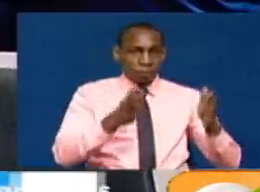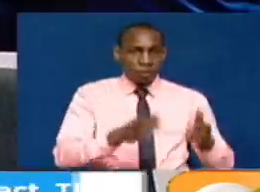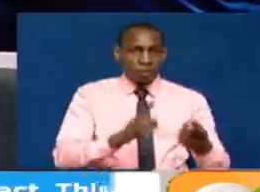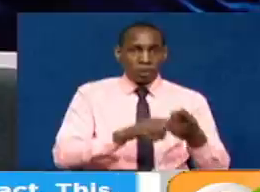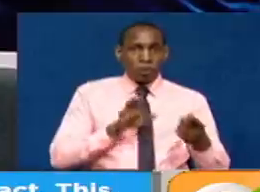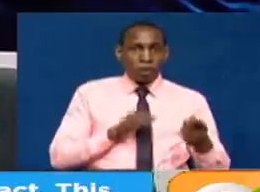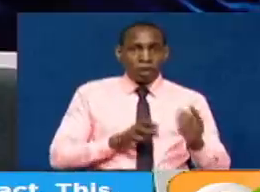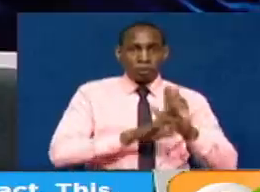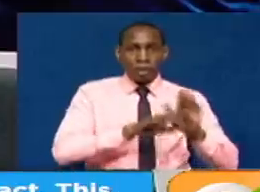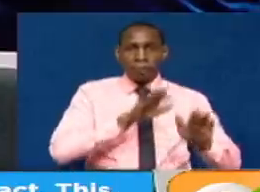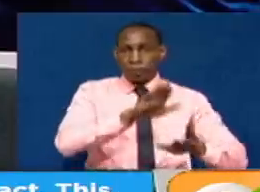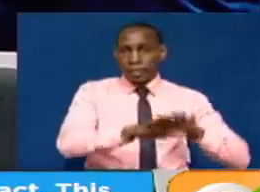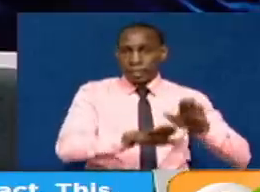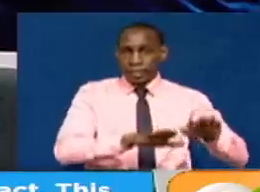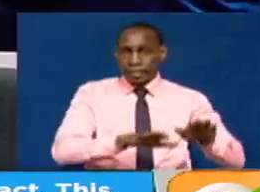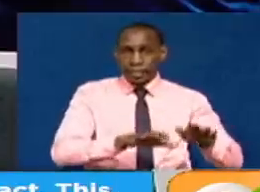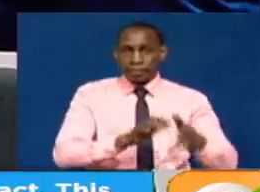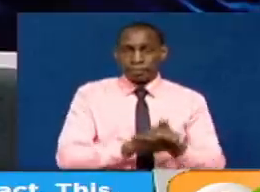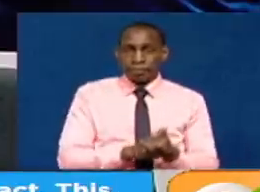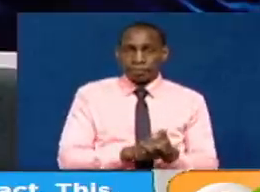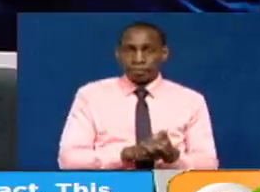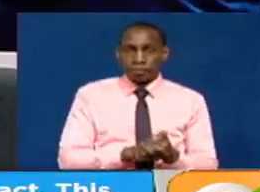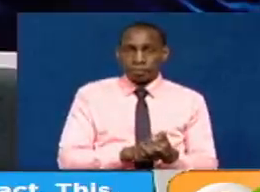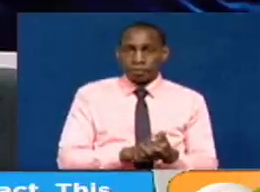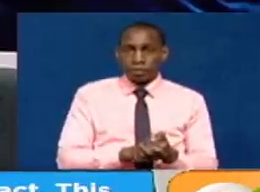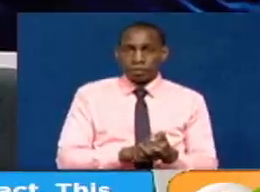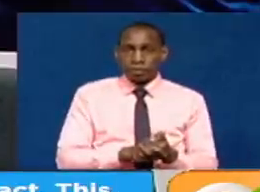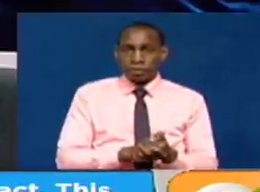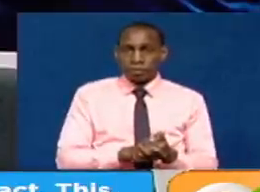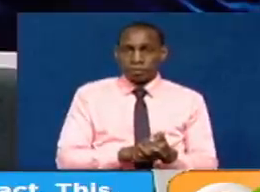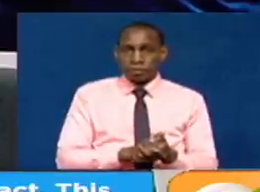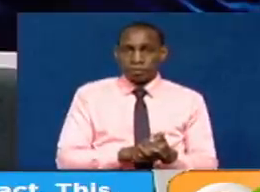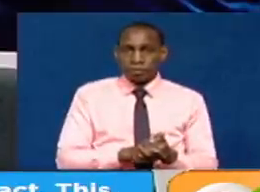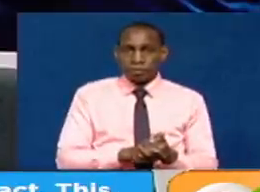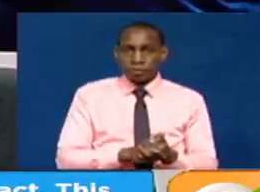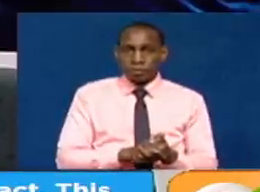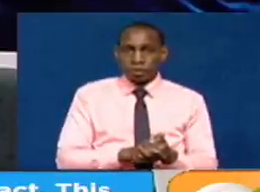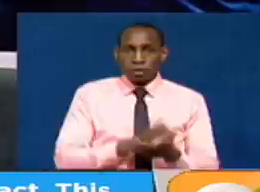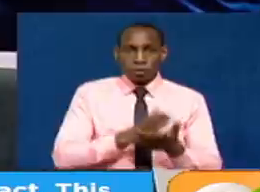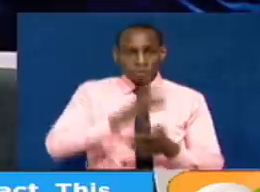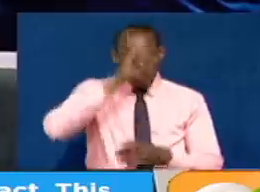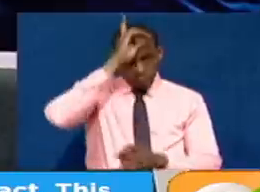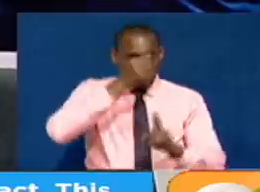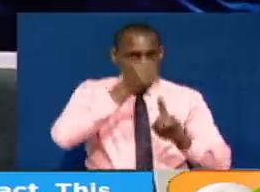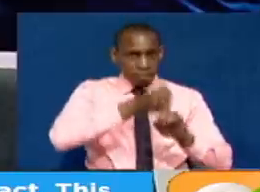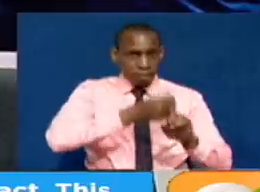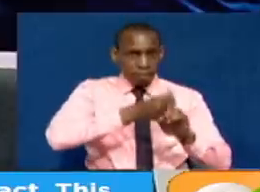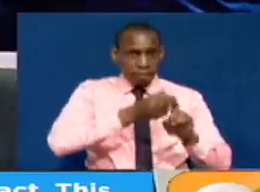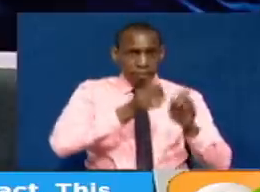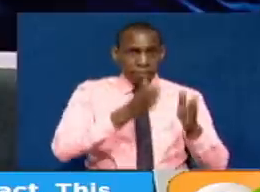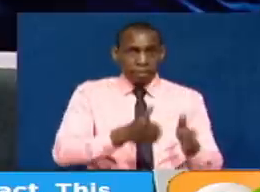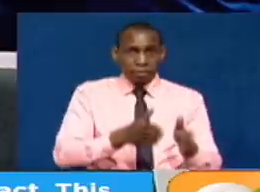Wangui Ngirishi, who is quite reputed as a grassroots mobilizer,